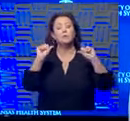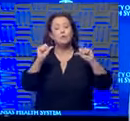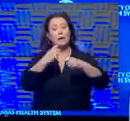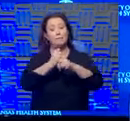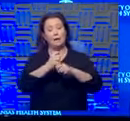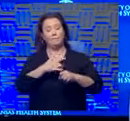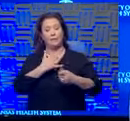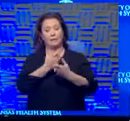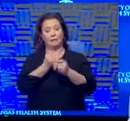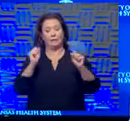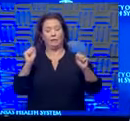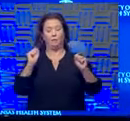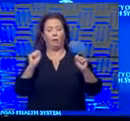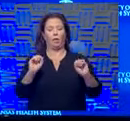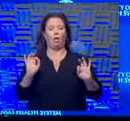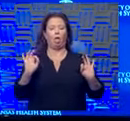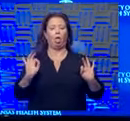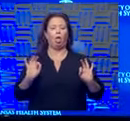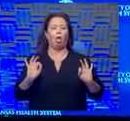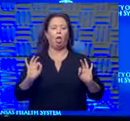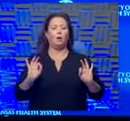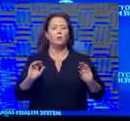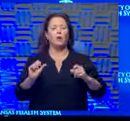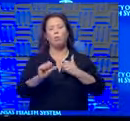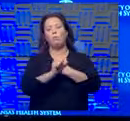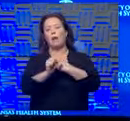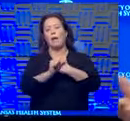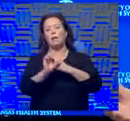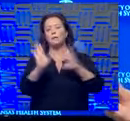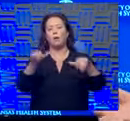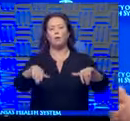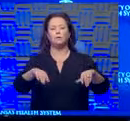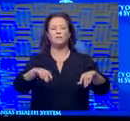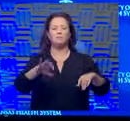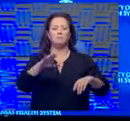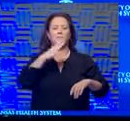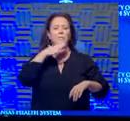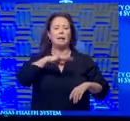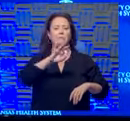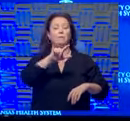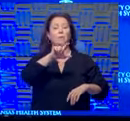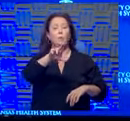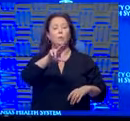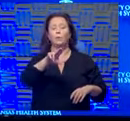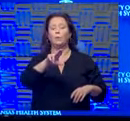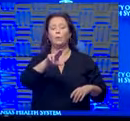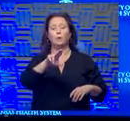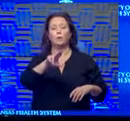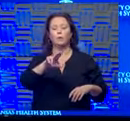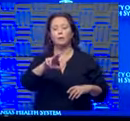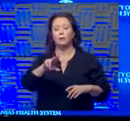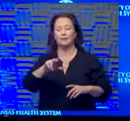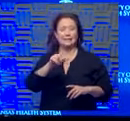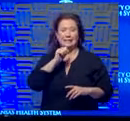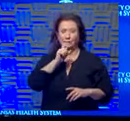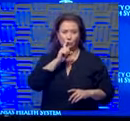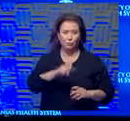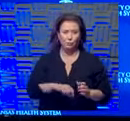feel safe is we minimize the threat and we say, well, this is nothing more than a bad influenza. Except that it's